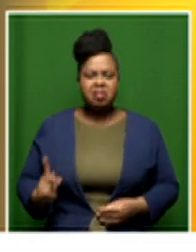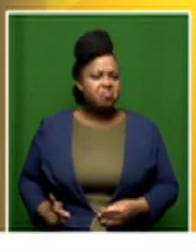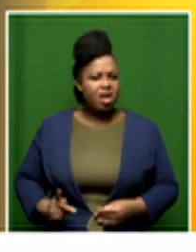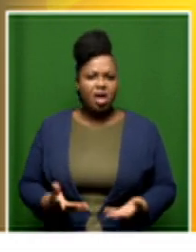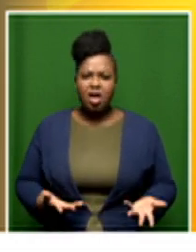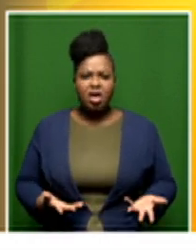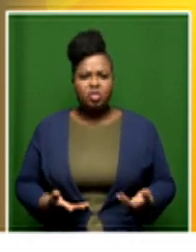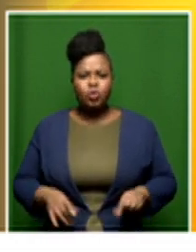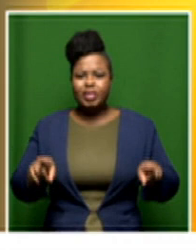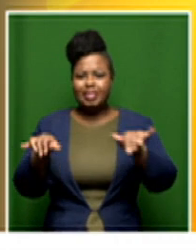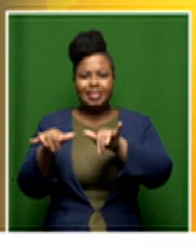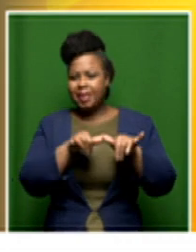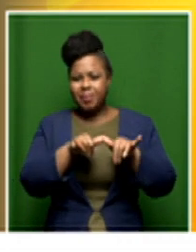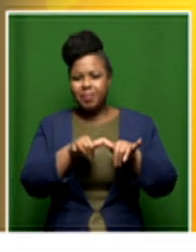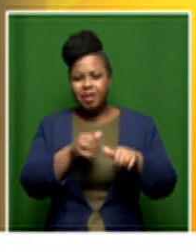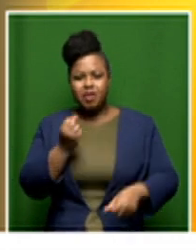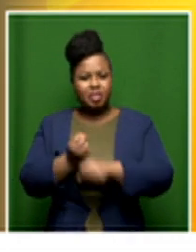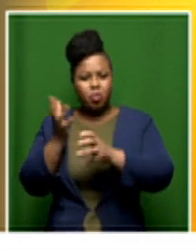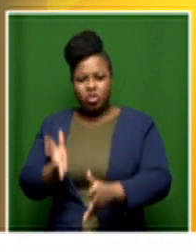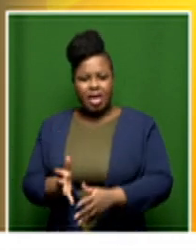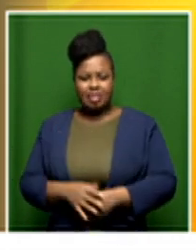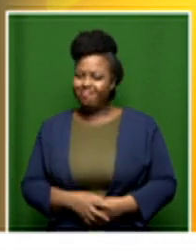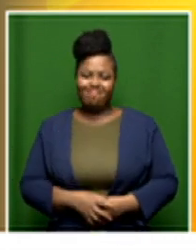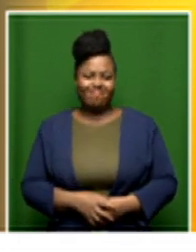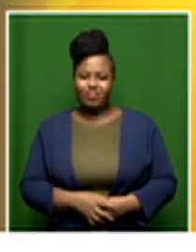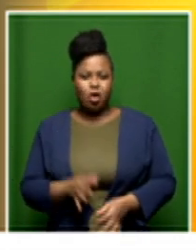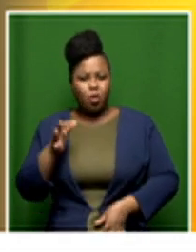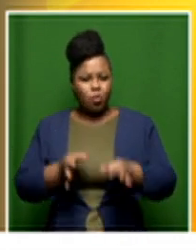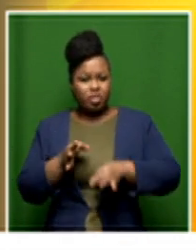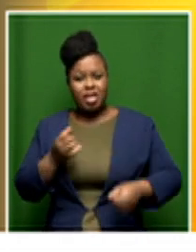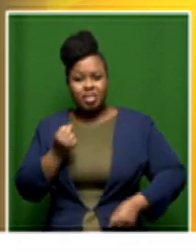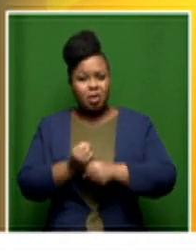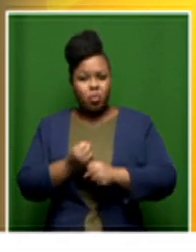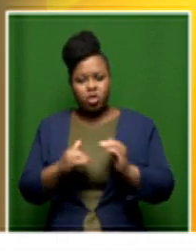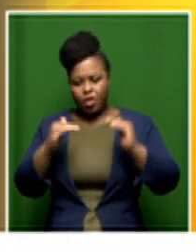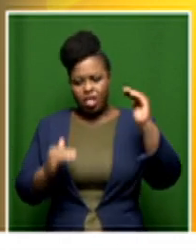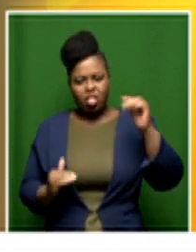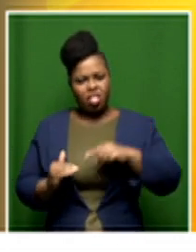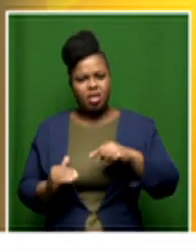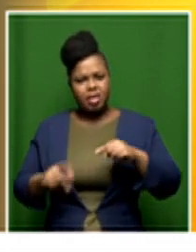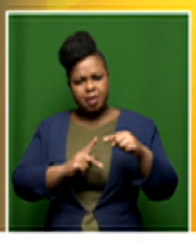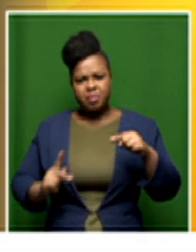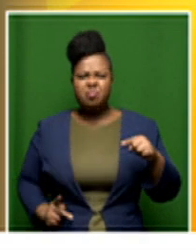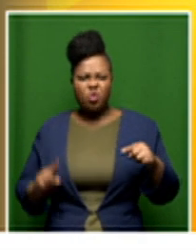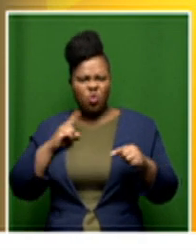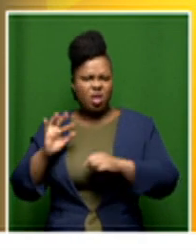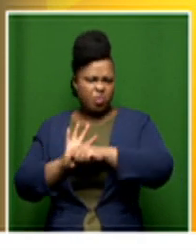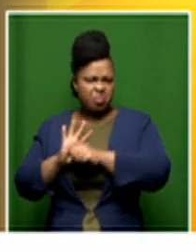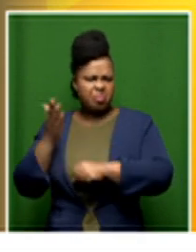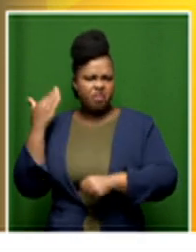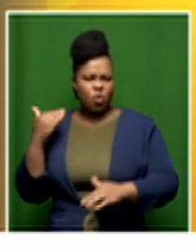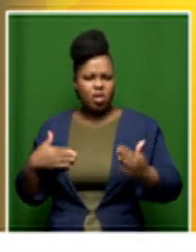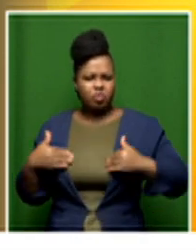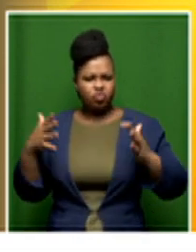enjoy the same following, the same political support, obviously given his background as an